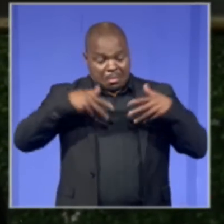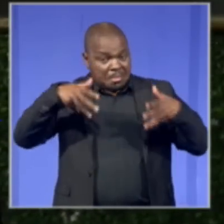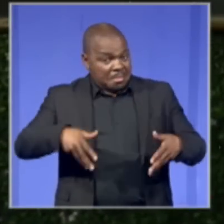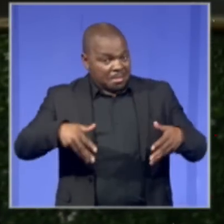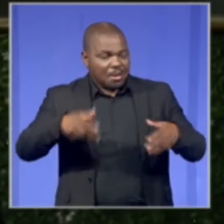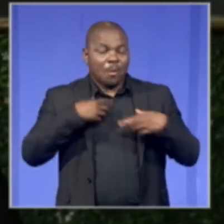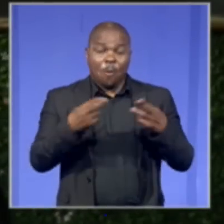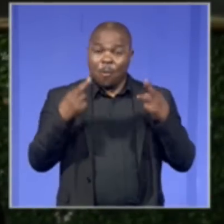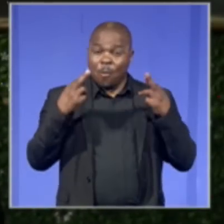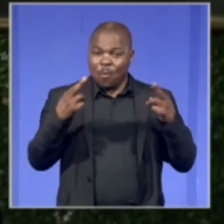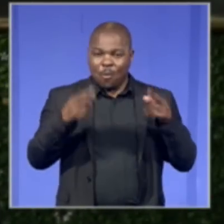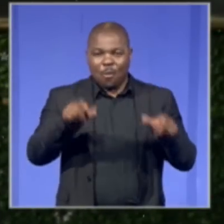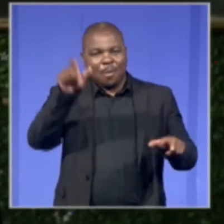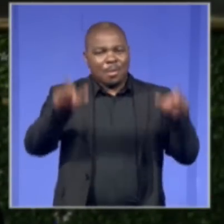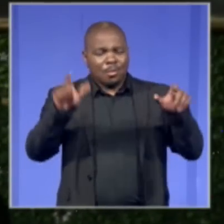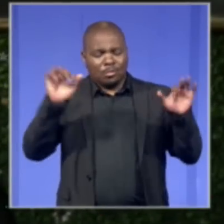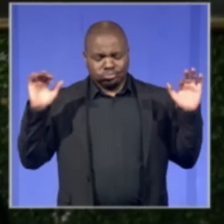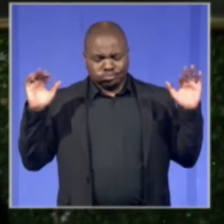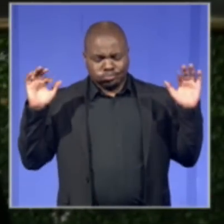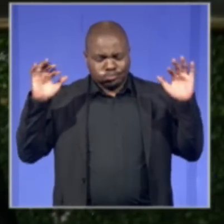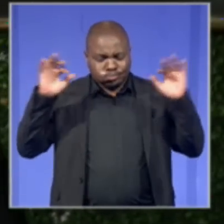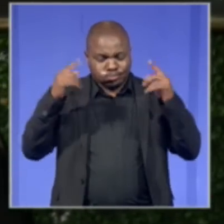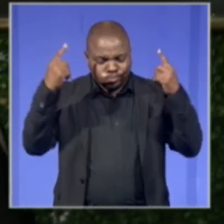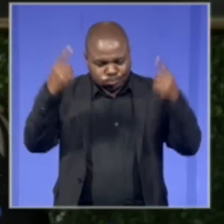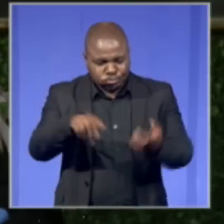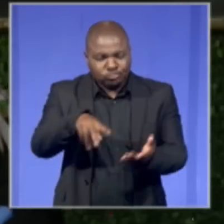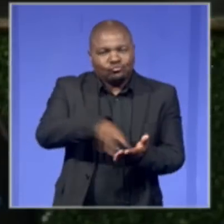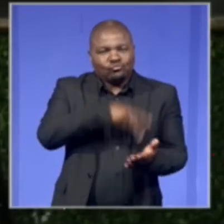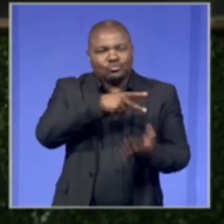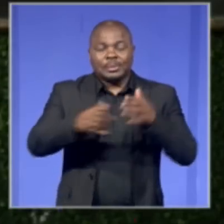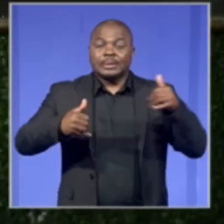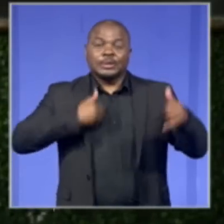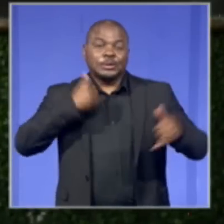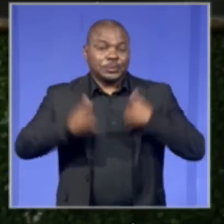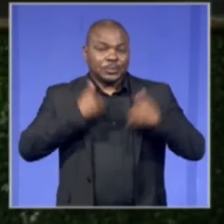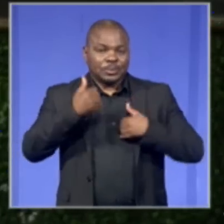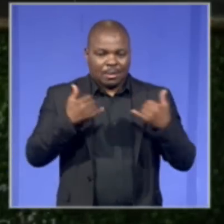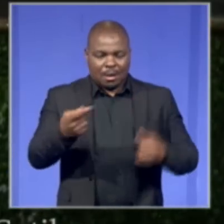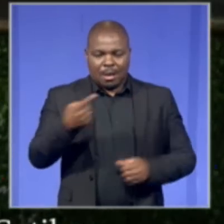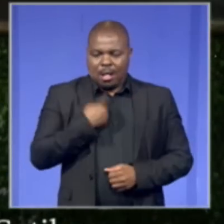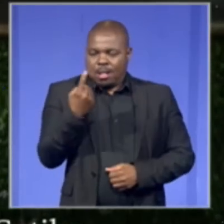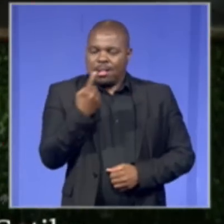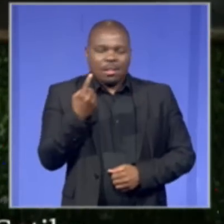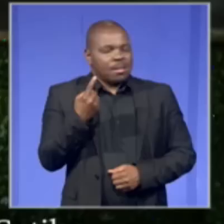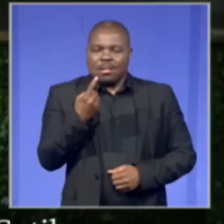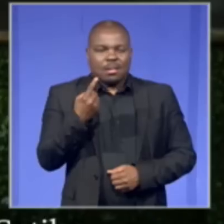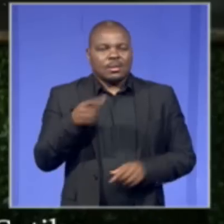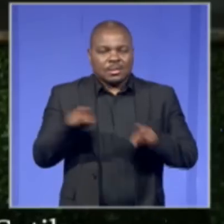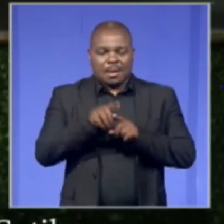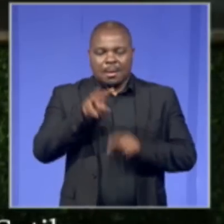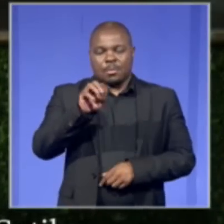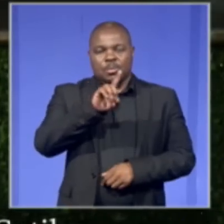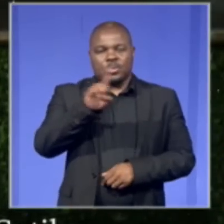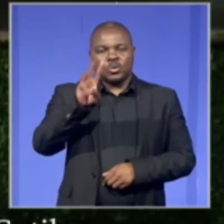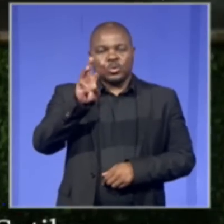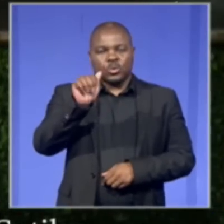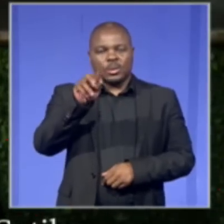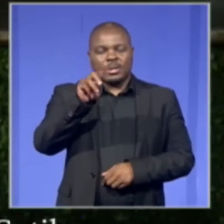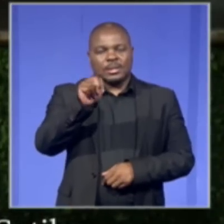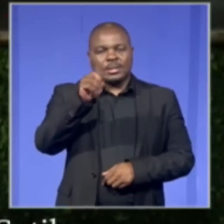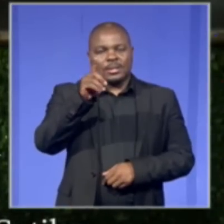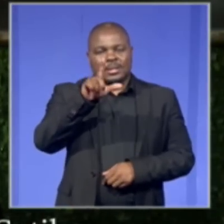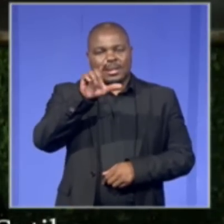solofetse go bona batho ba thologela ka bontsi go tla go dansa le go ja monate mme ga jana ga ke nosi ke tsamaya le Mzwandile Bekisi yo a